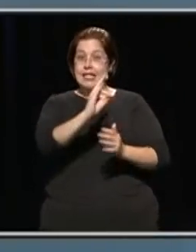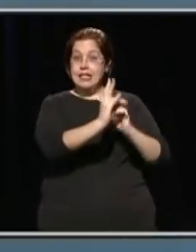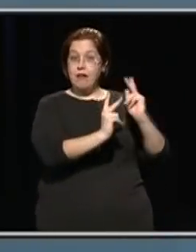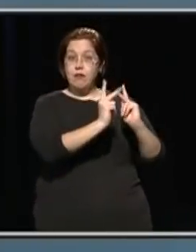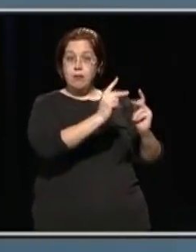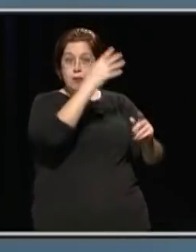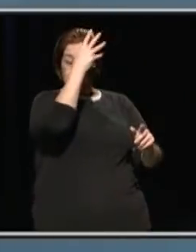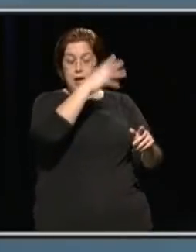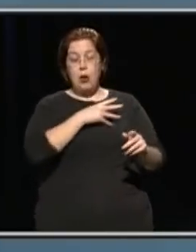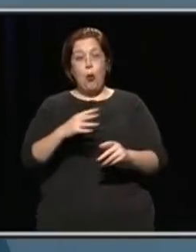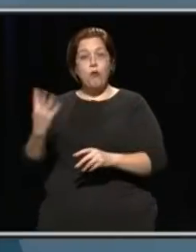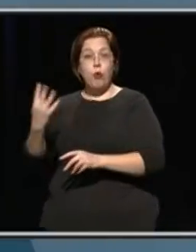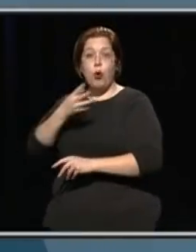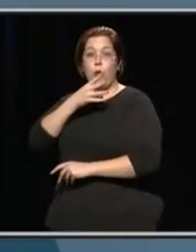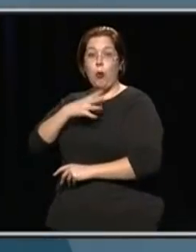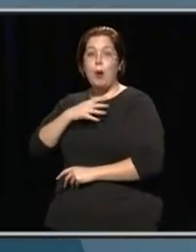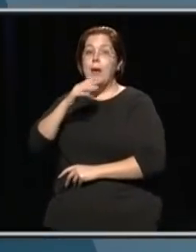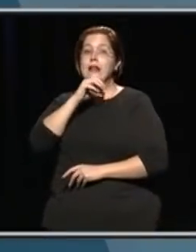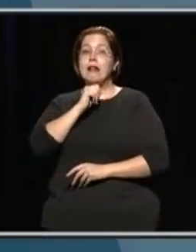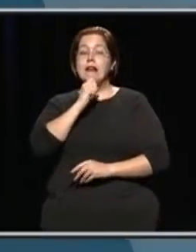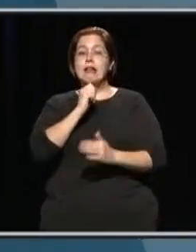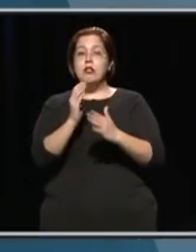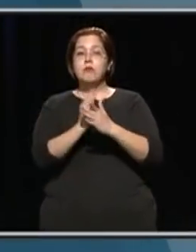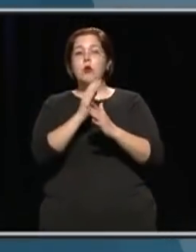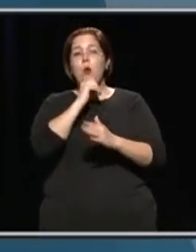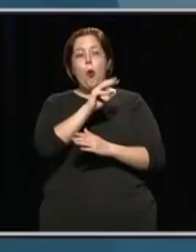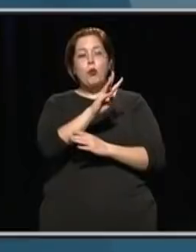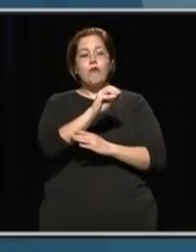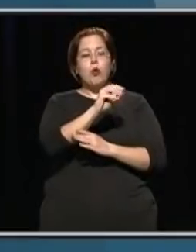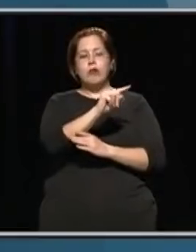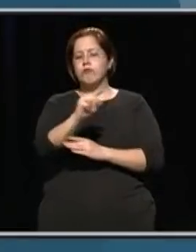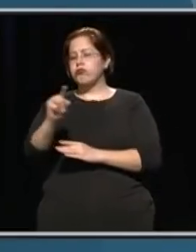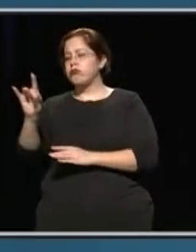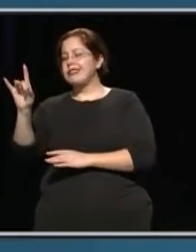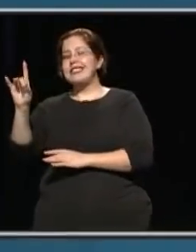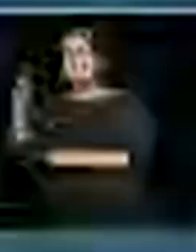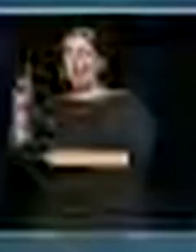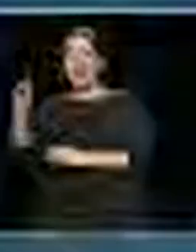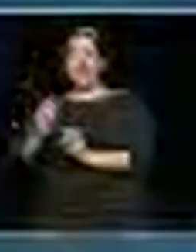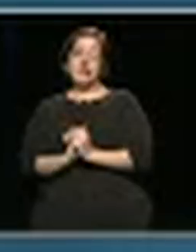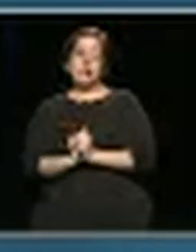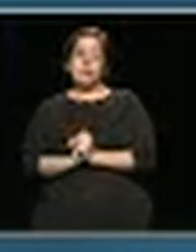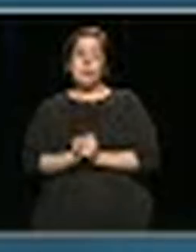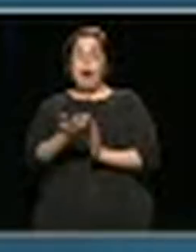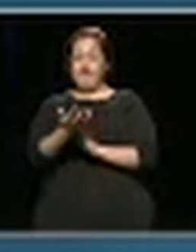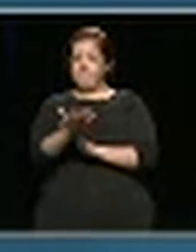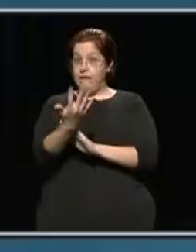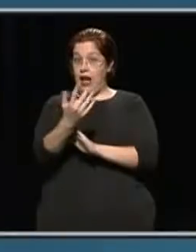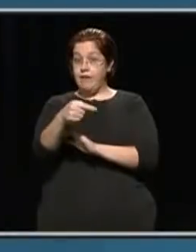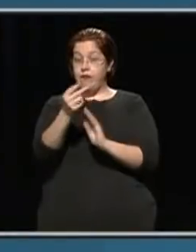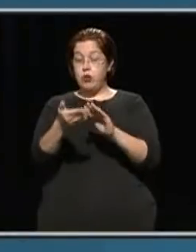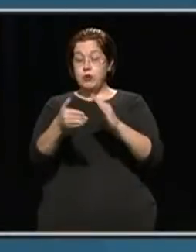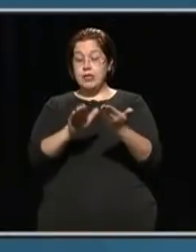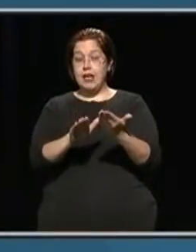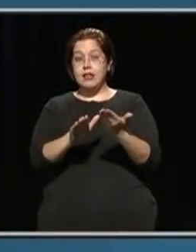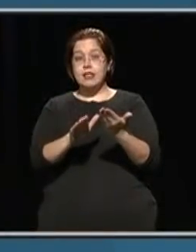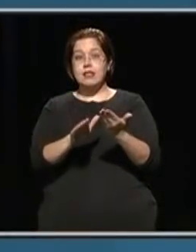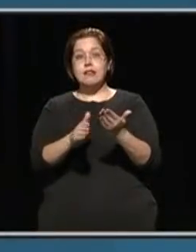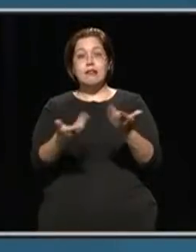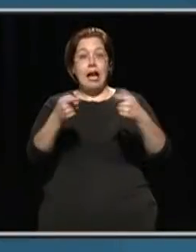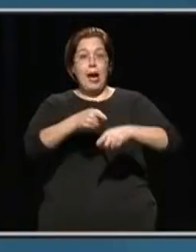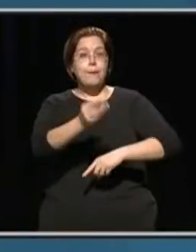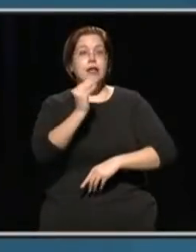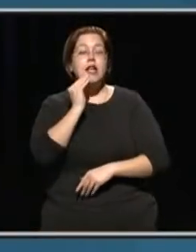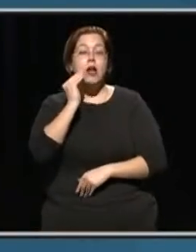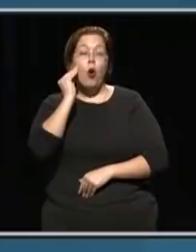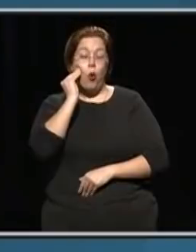male, 4 were female. Their ages ranged from 40 to 80. And the 5 of the deaths occurred at home,